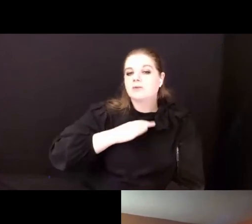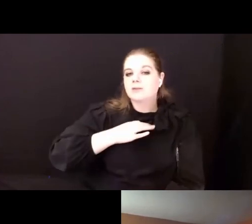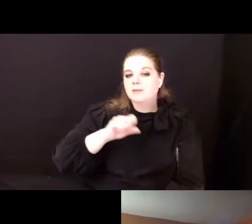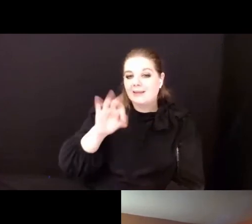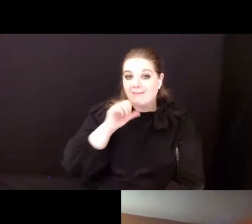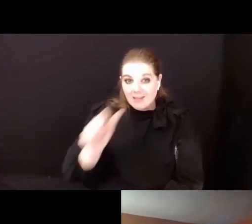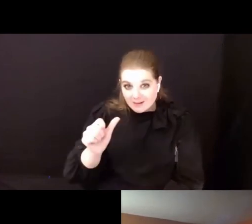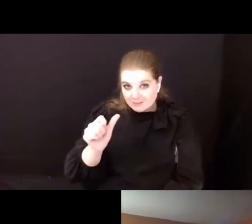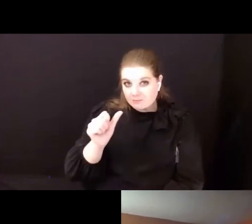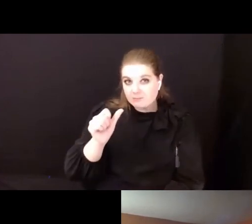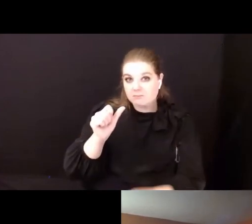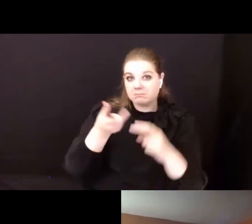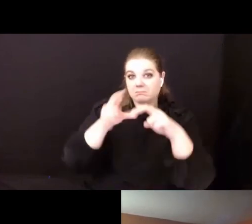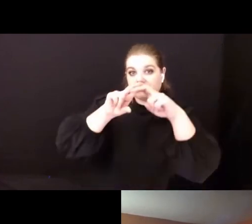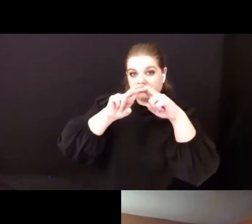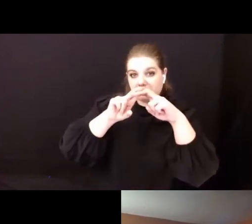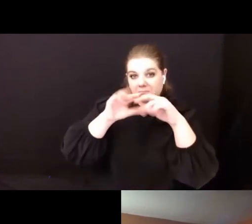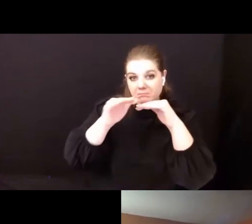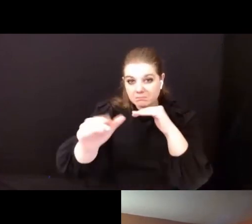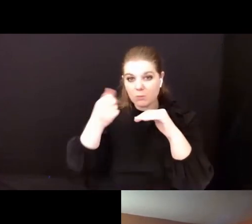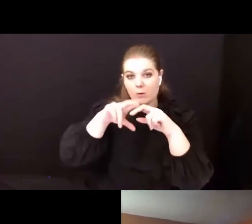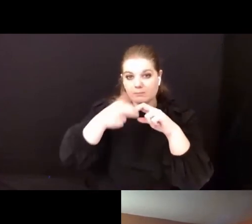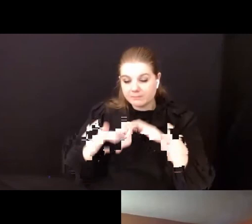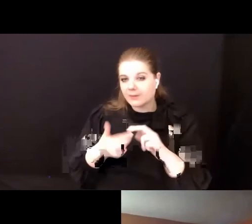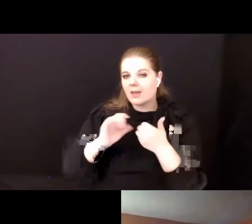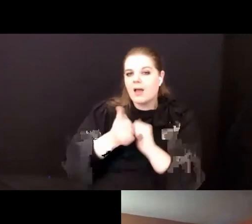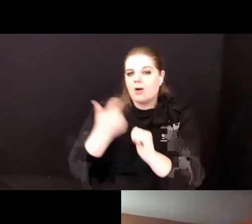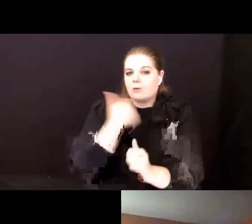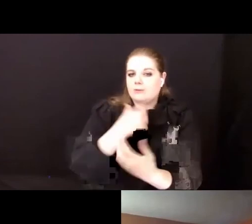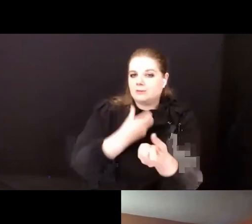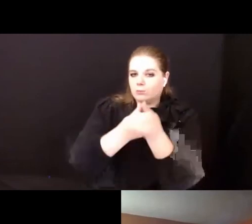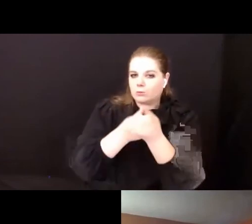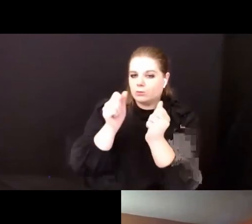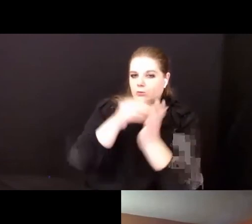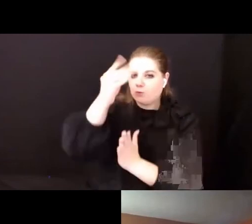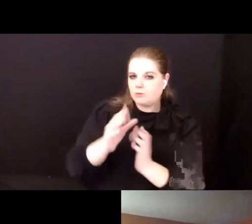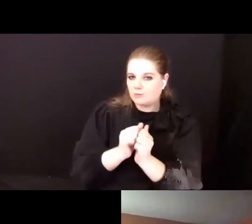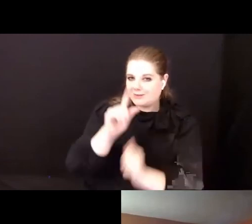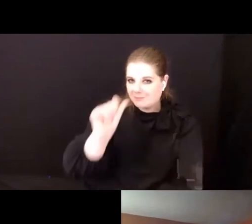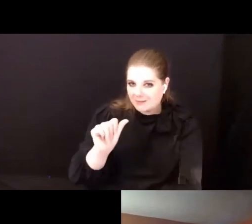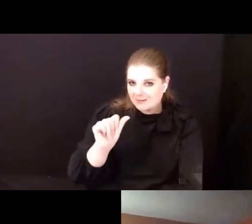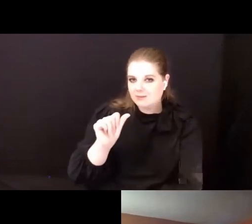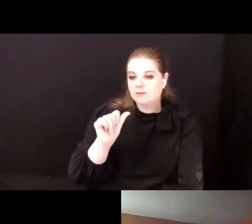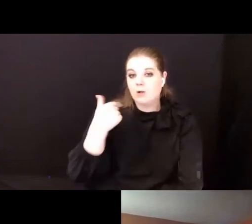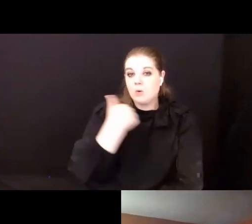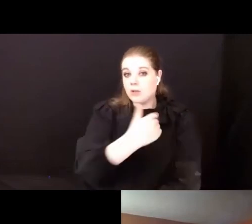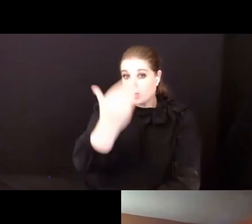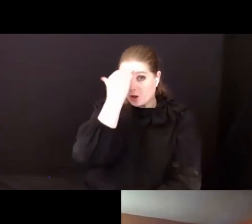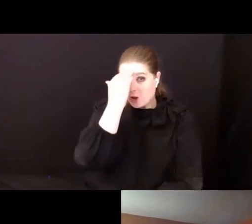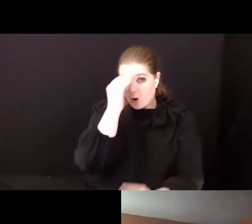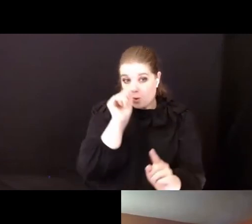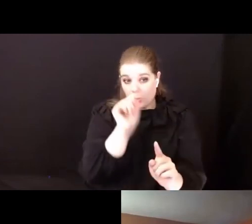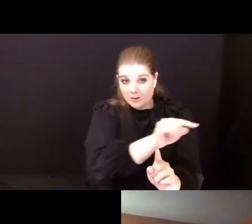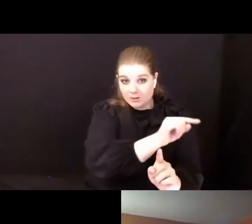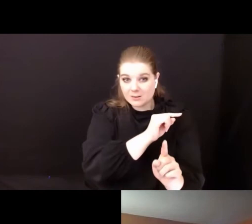not, what can we do to support students with disabilities? We know that we actually only serve a small